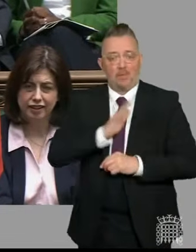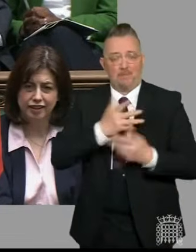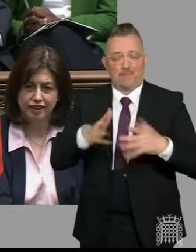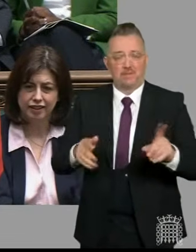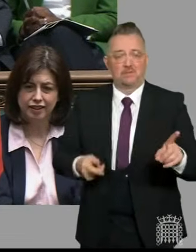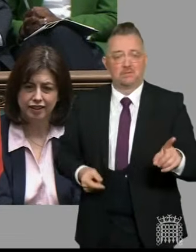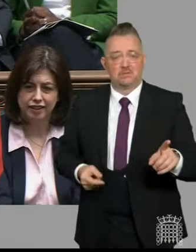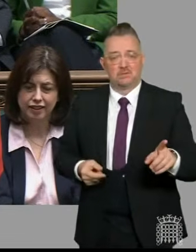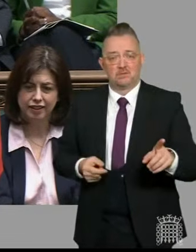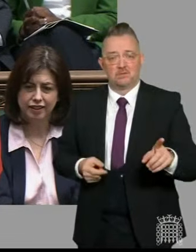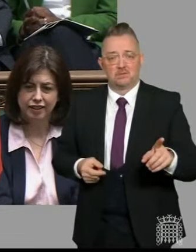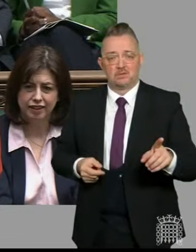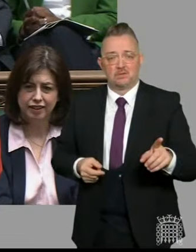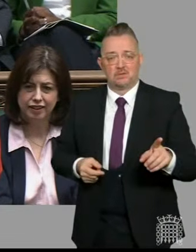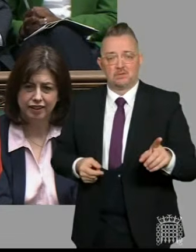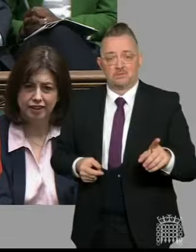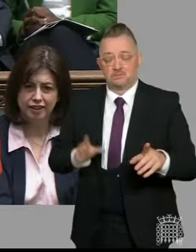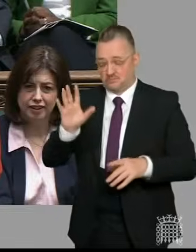some secretive deep